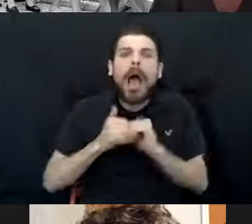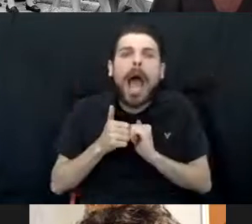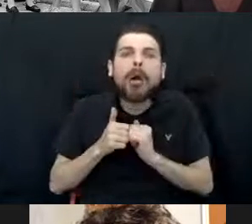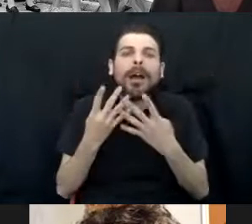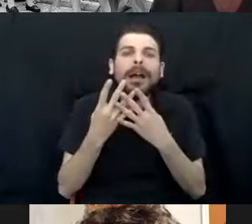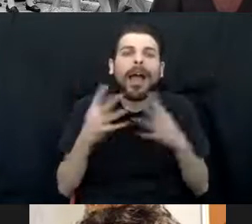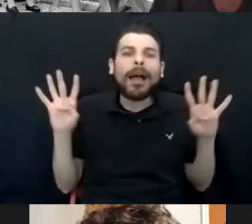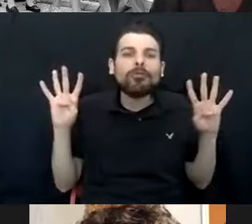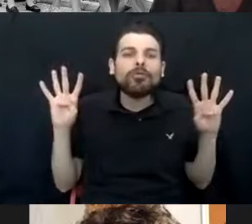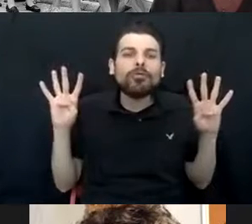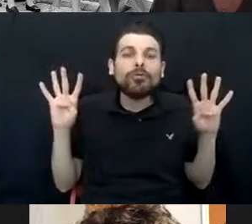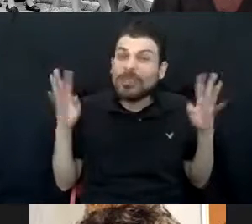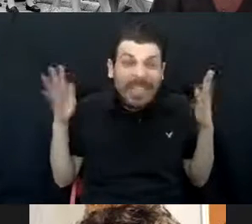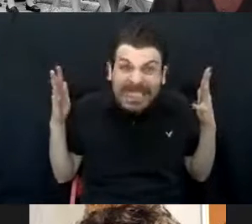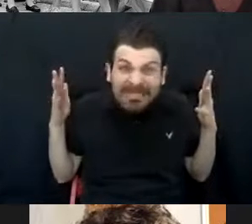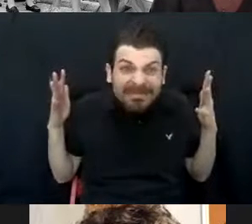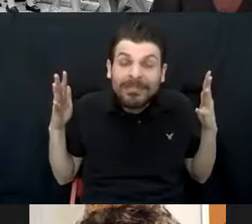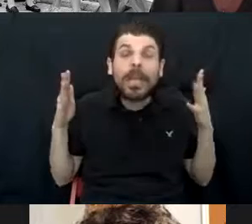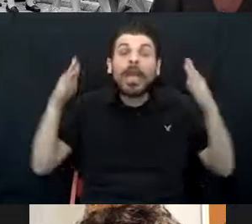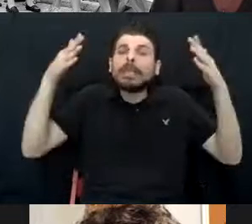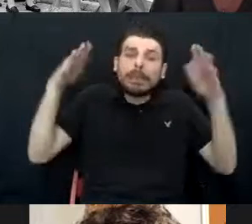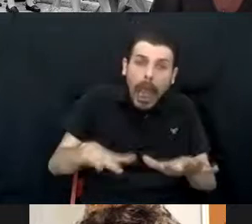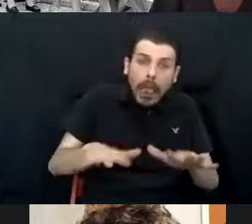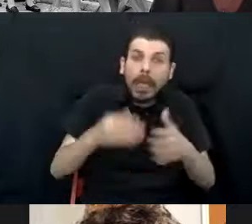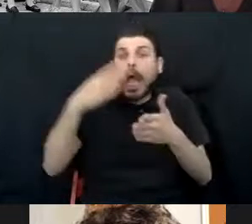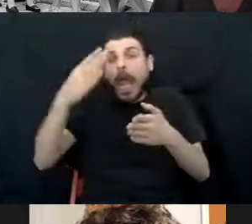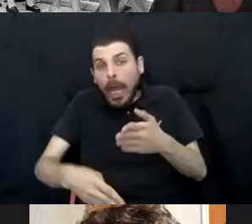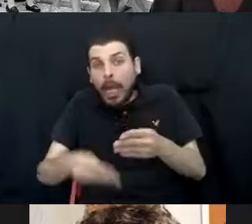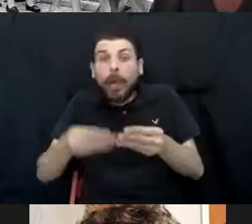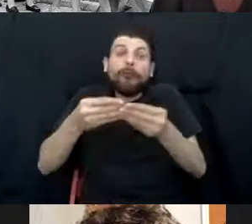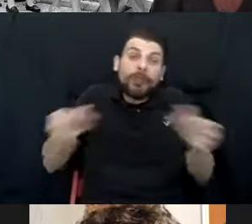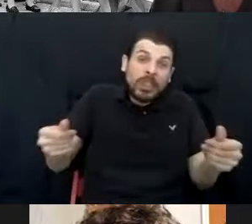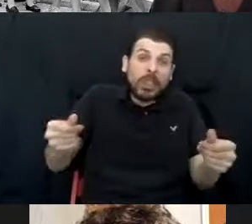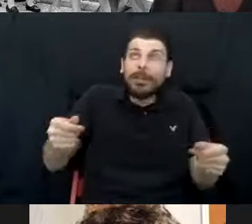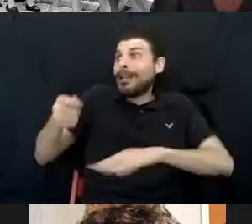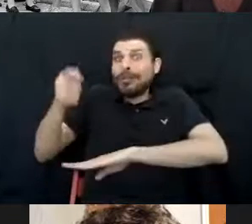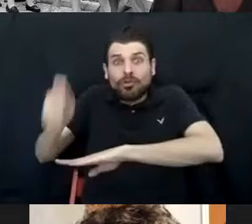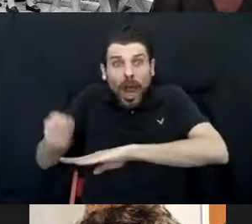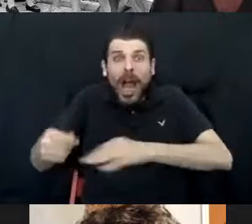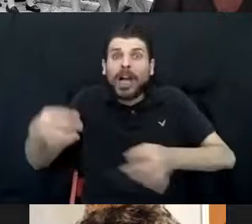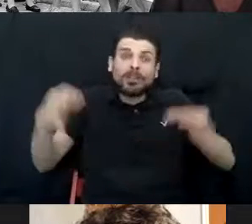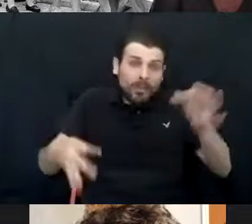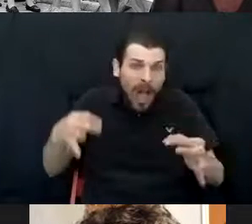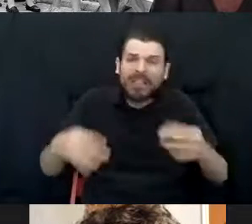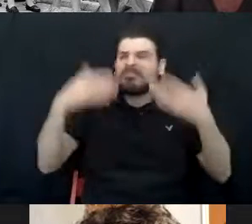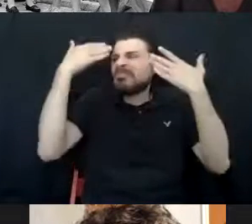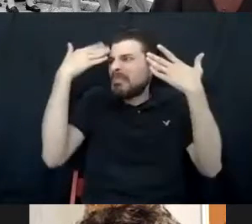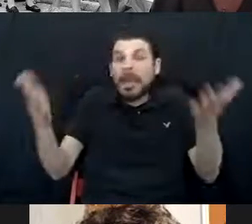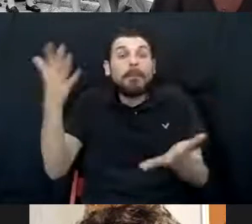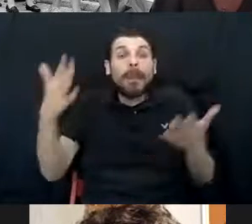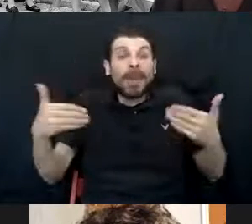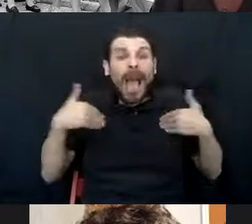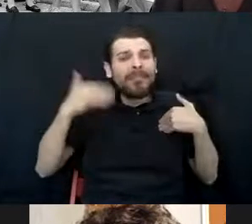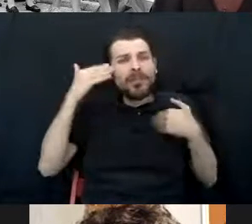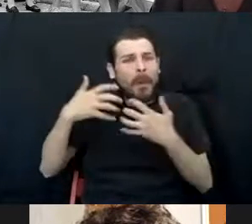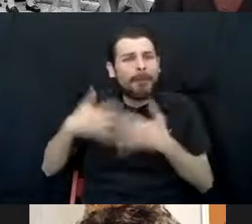to be, doesn't have to be settled. They can be, before they go to trial, they can even be on an ankle bracelet. They